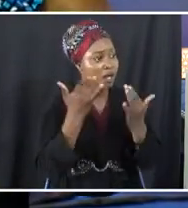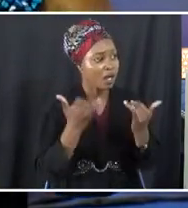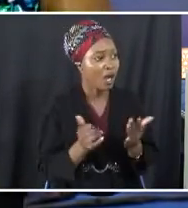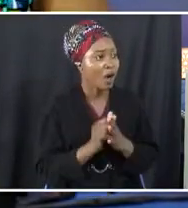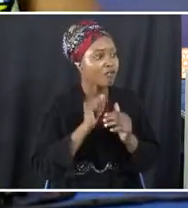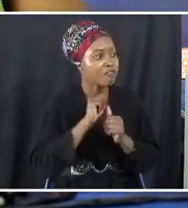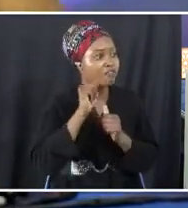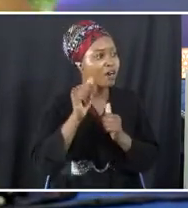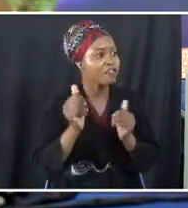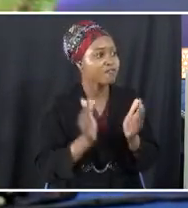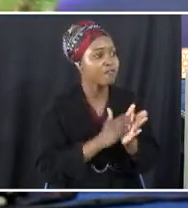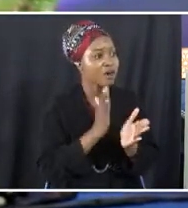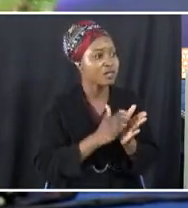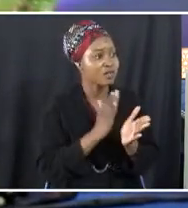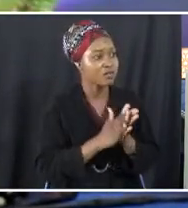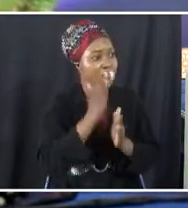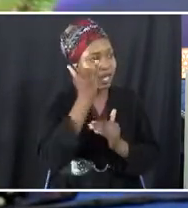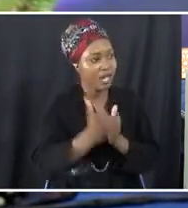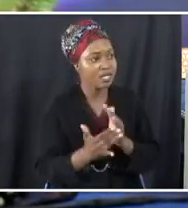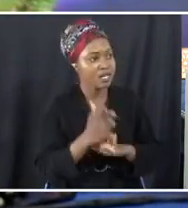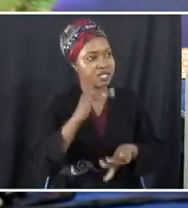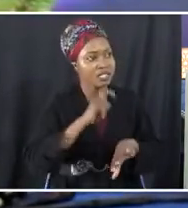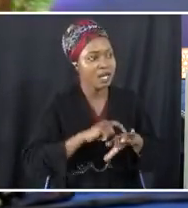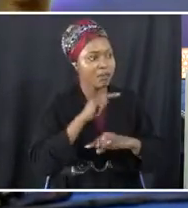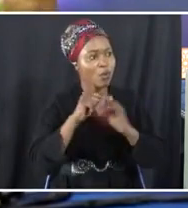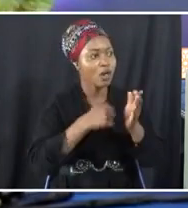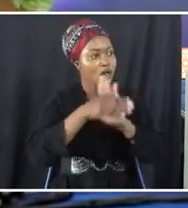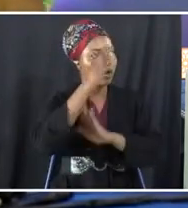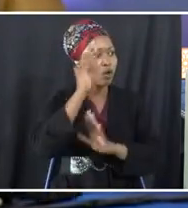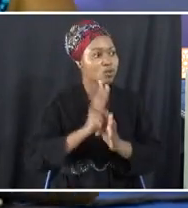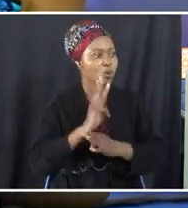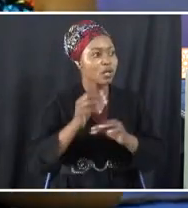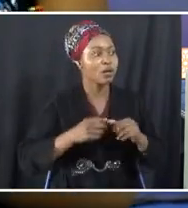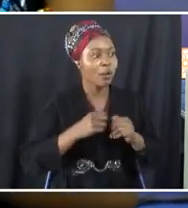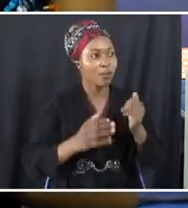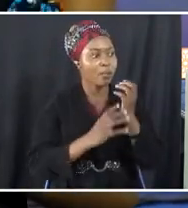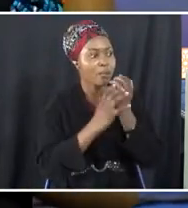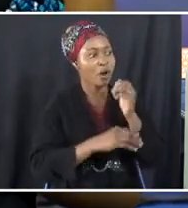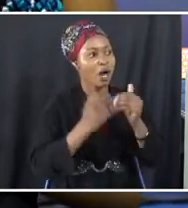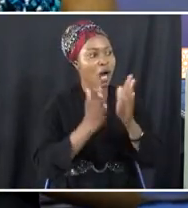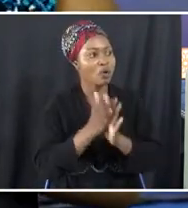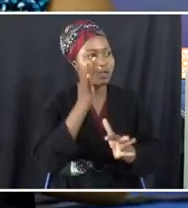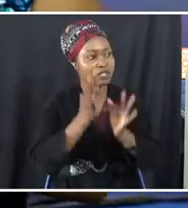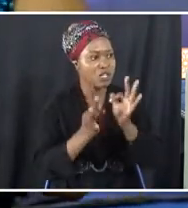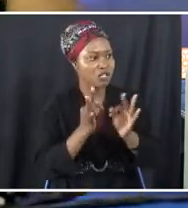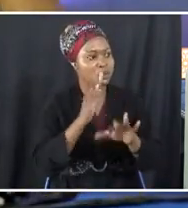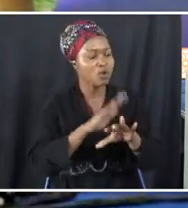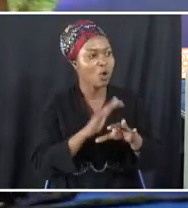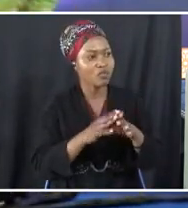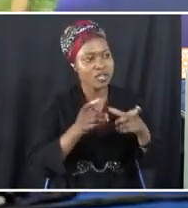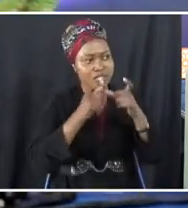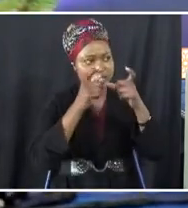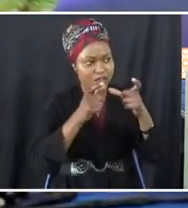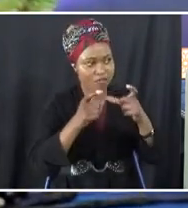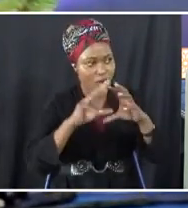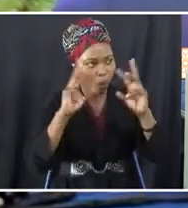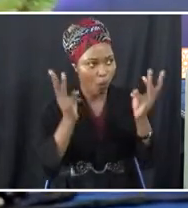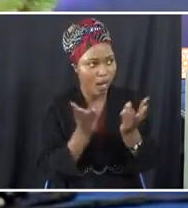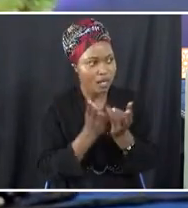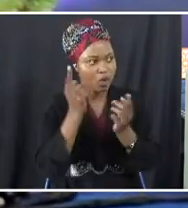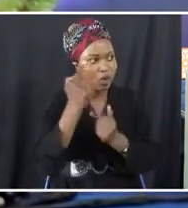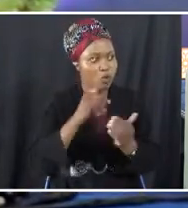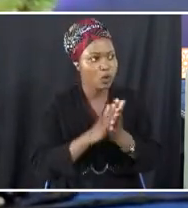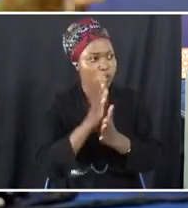Now, fast forward to the end of the time when God will pour out his judgment to this sinful